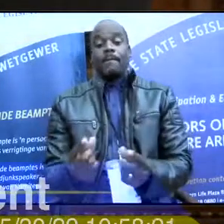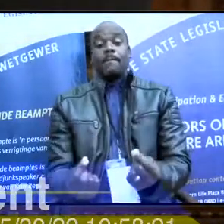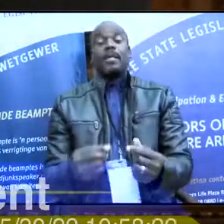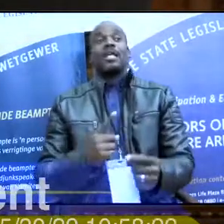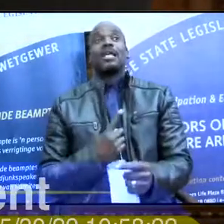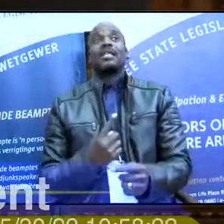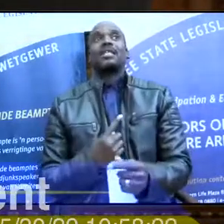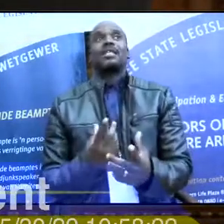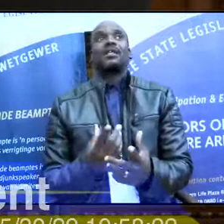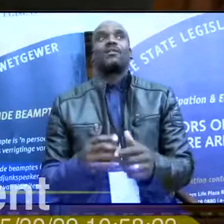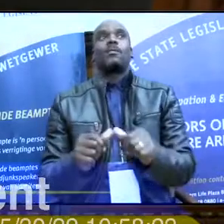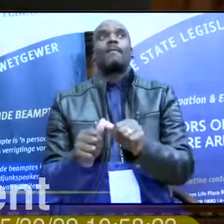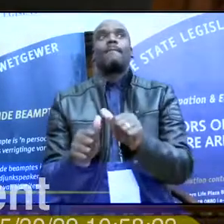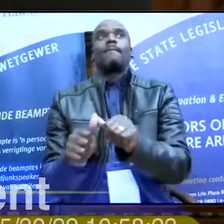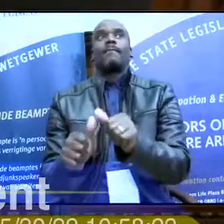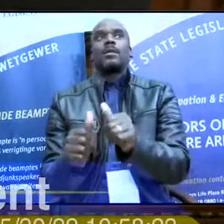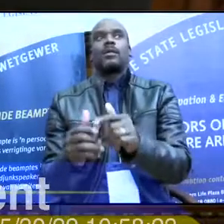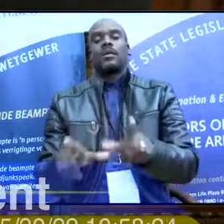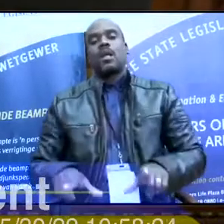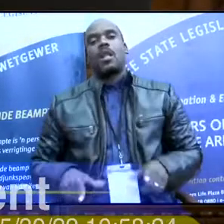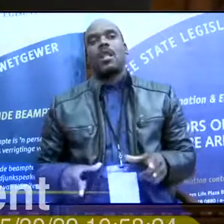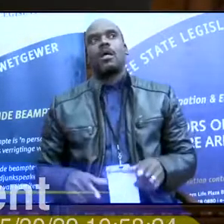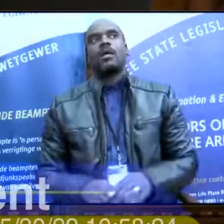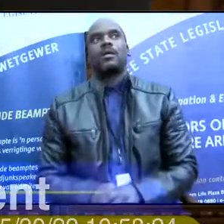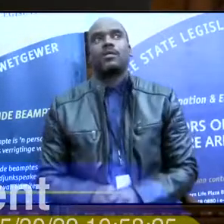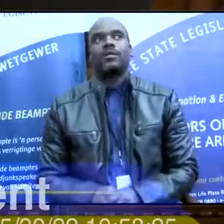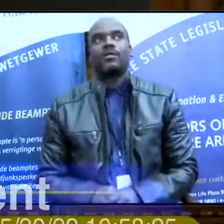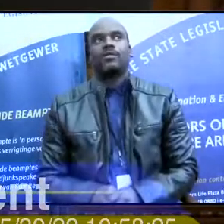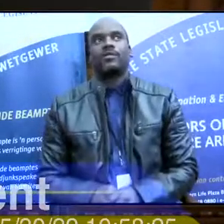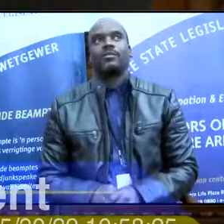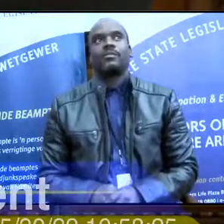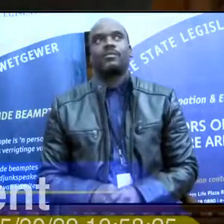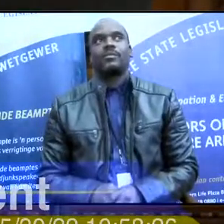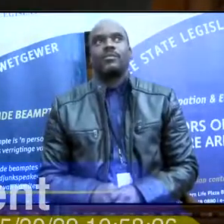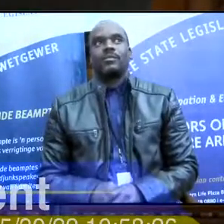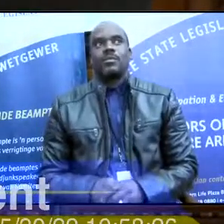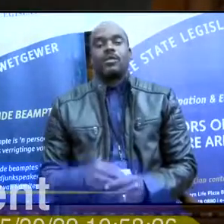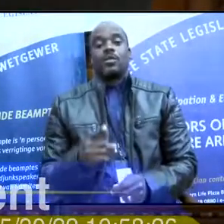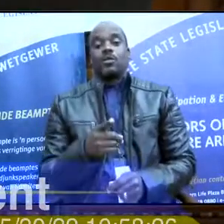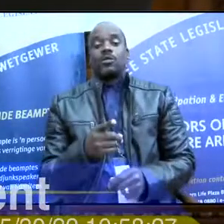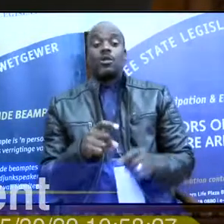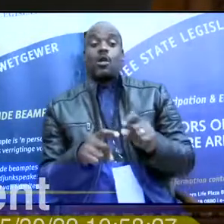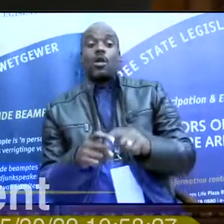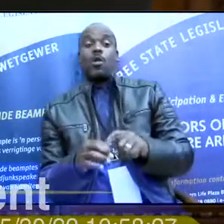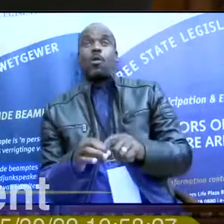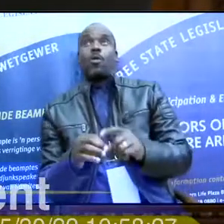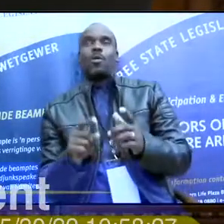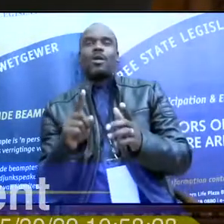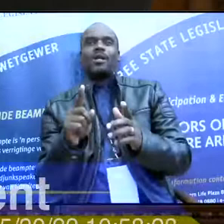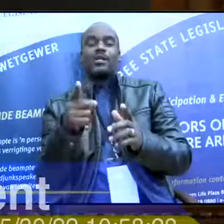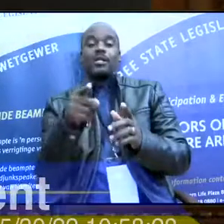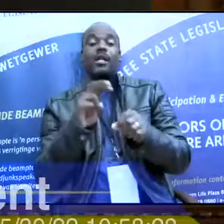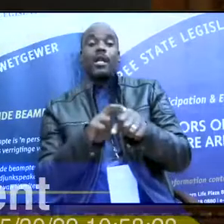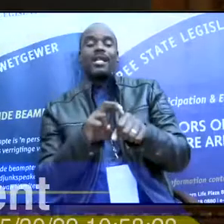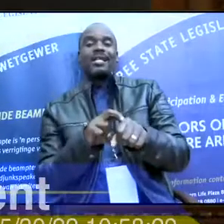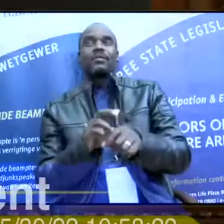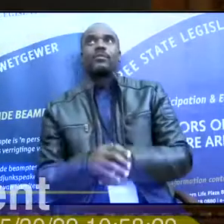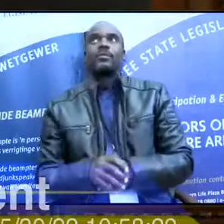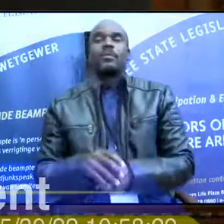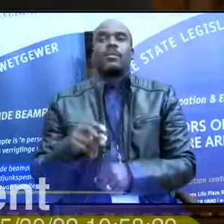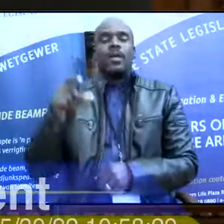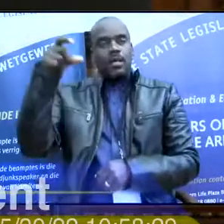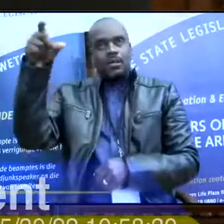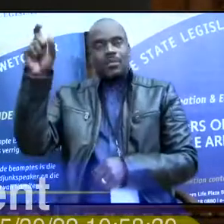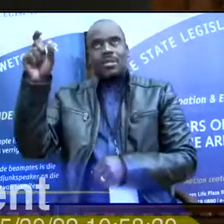and and other matters that recorded some of the challenges that we required for social support speaker and